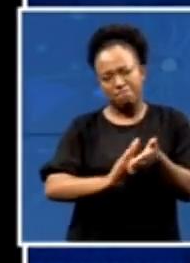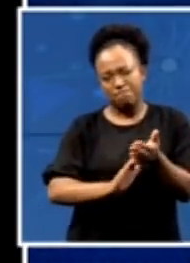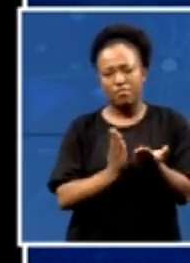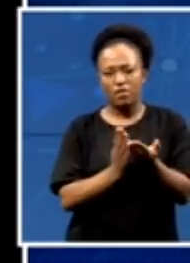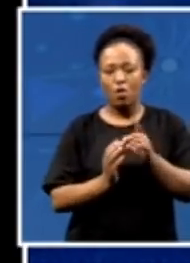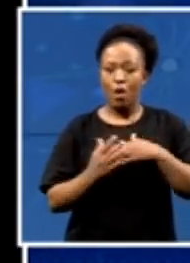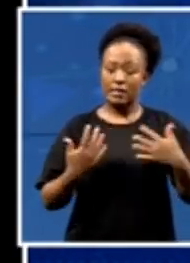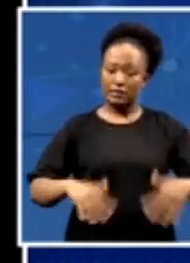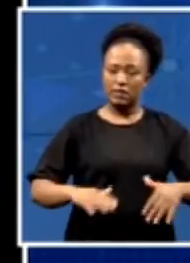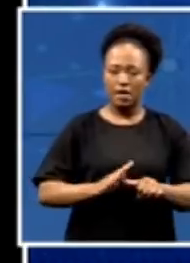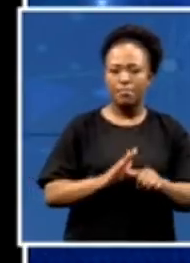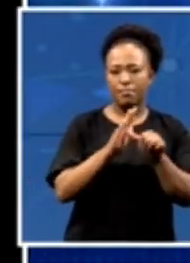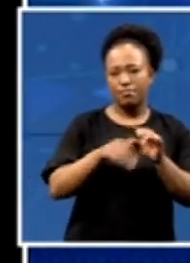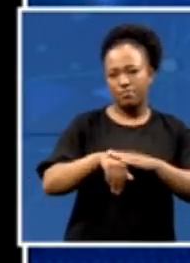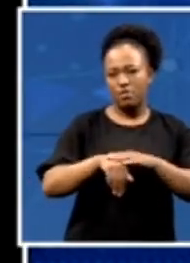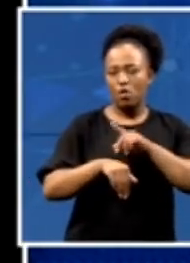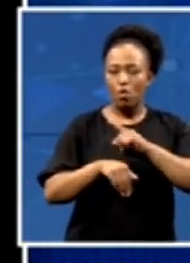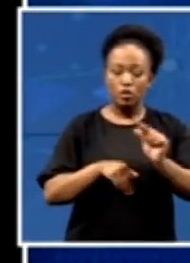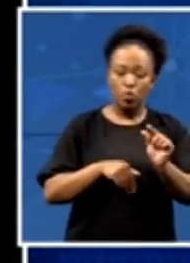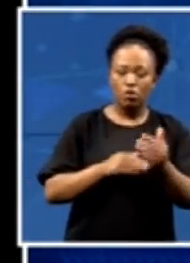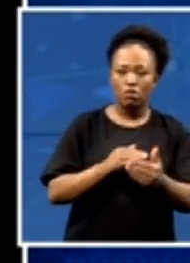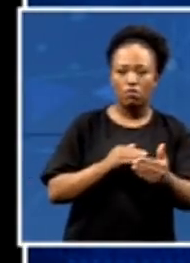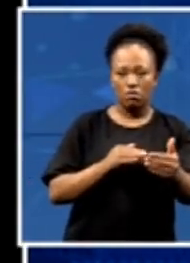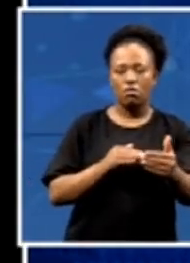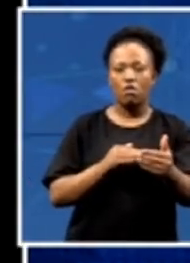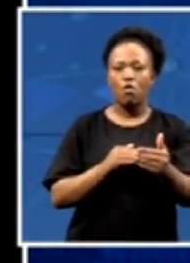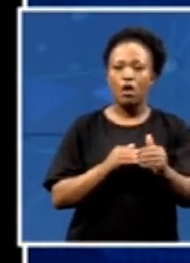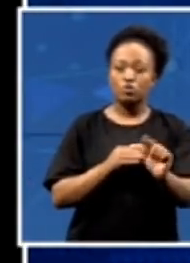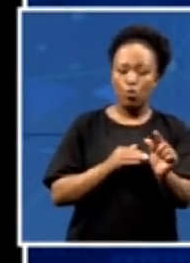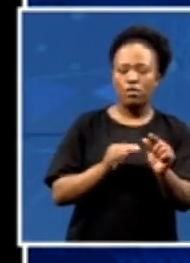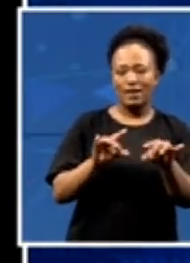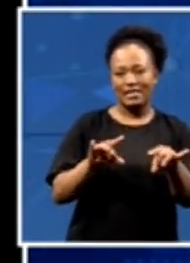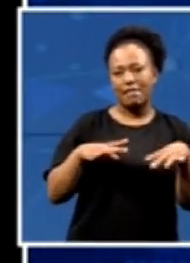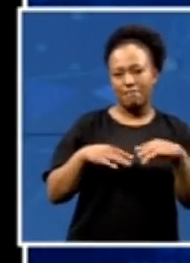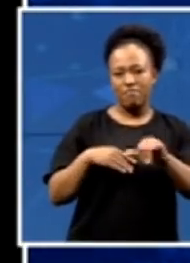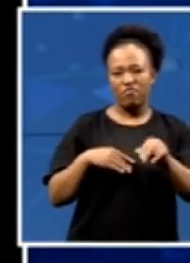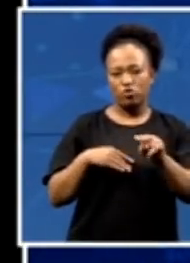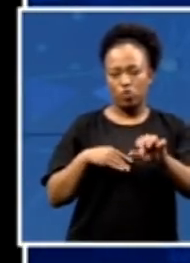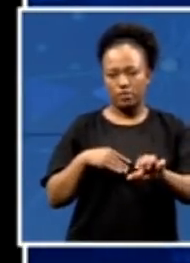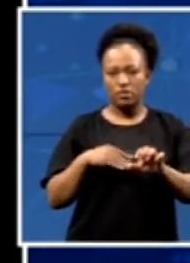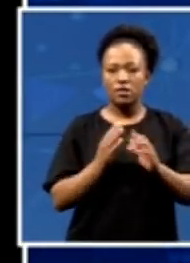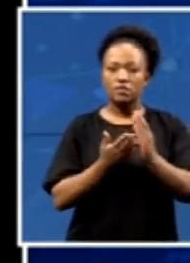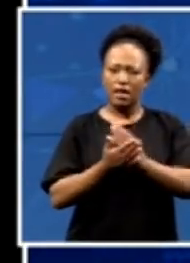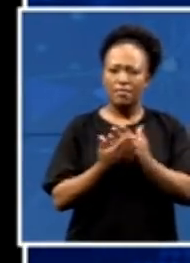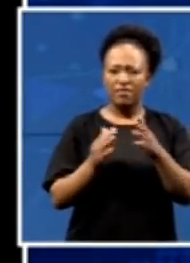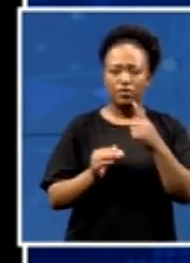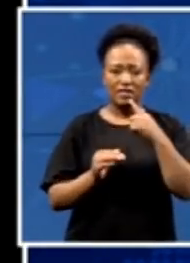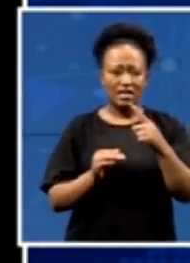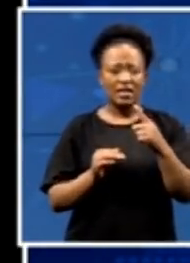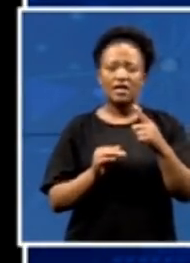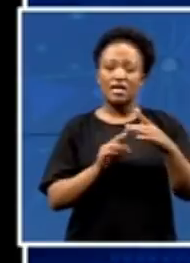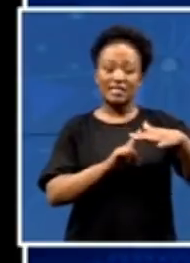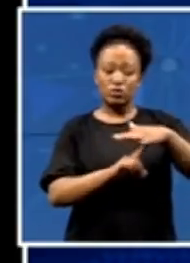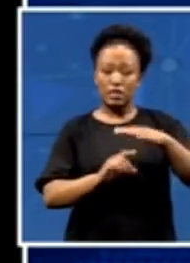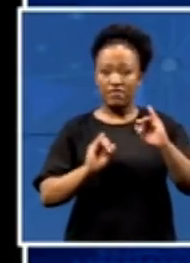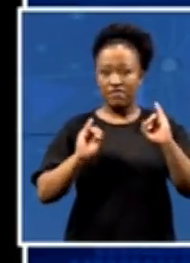nearing half-year exams. But some they did say that today, if the situation continues, they will not